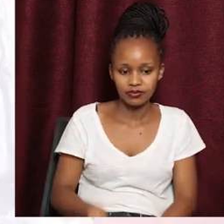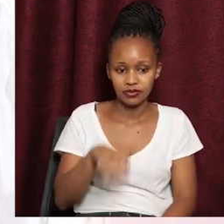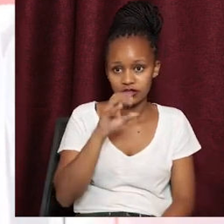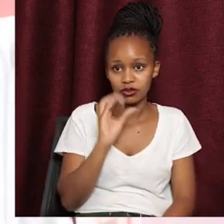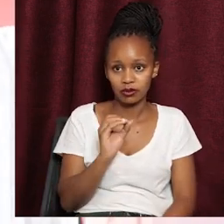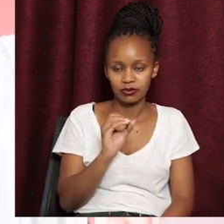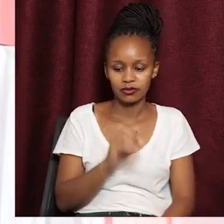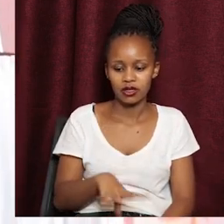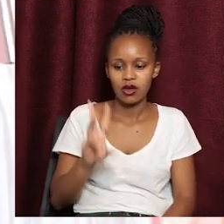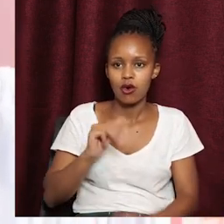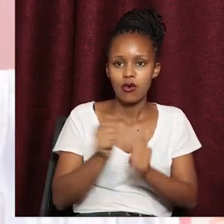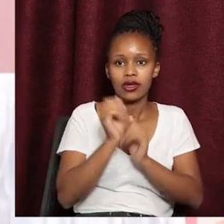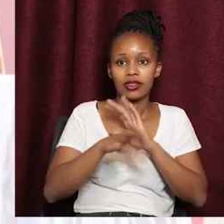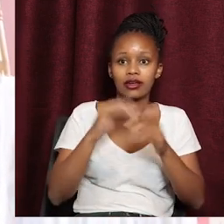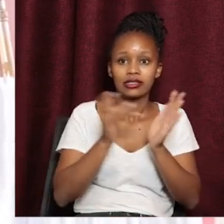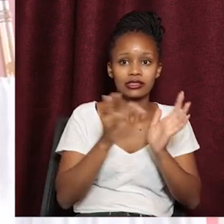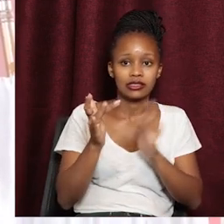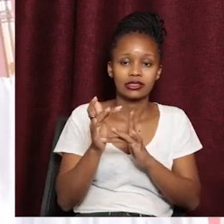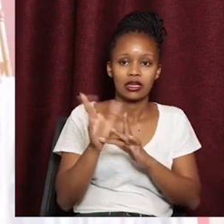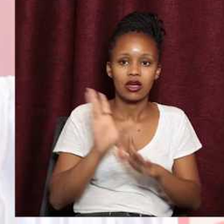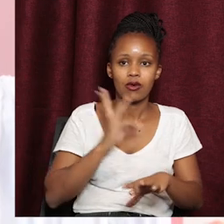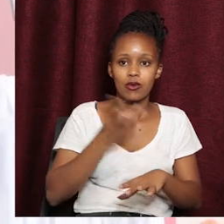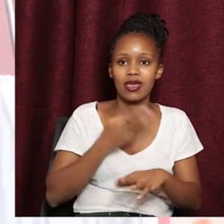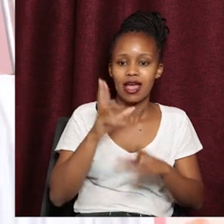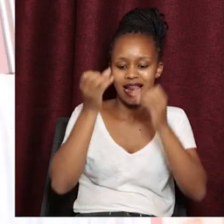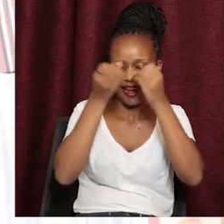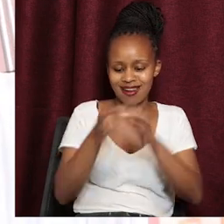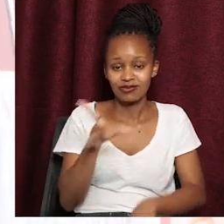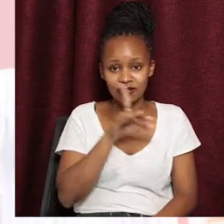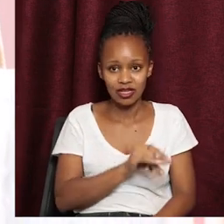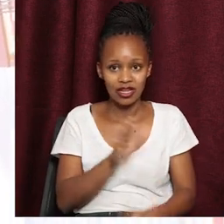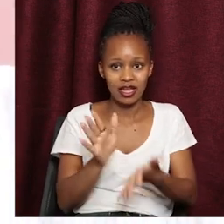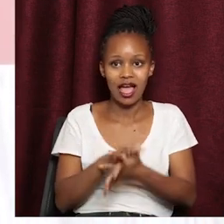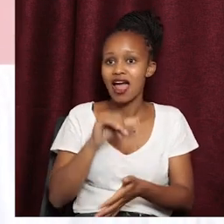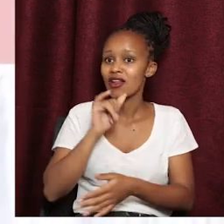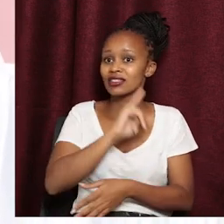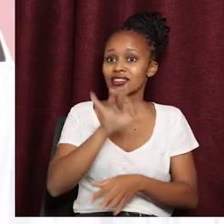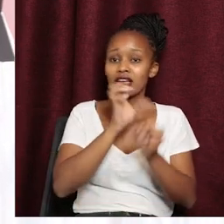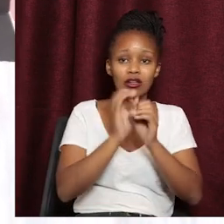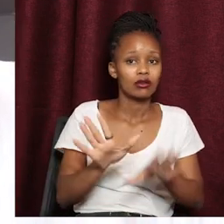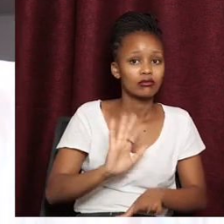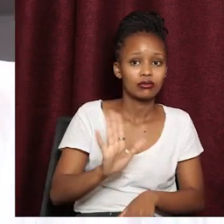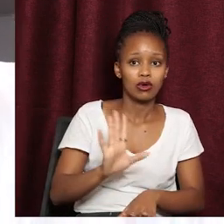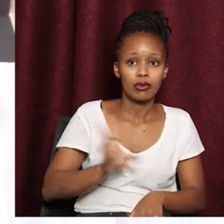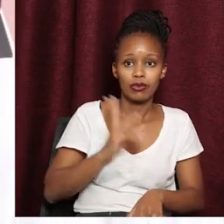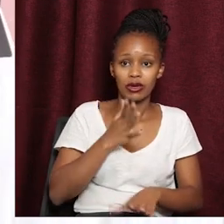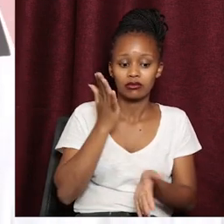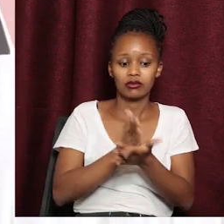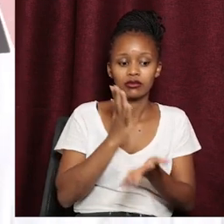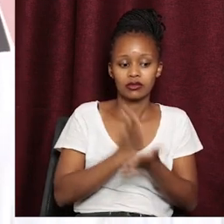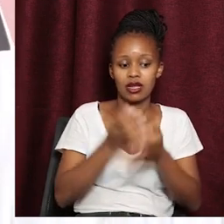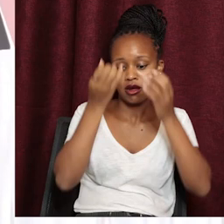So, without Jesus, we are lost. And not just lost, we are